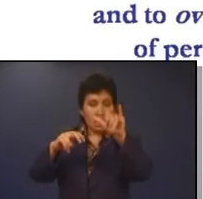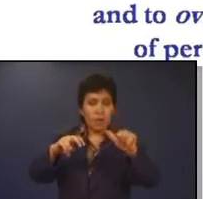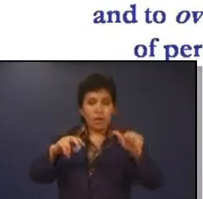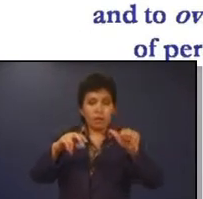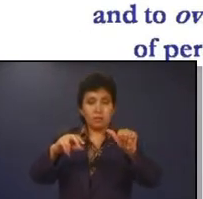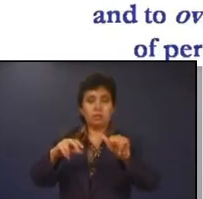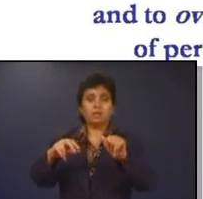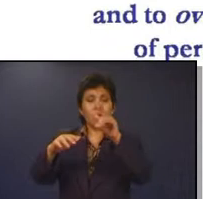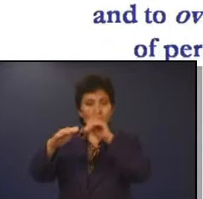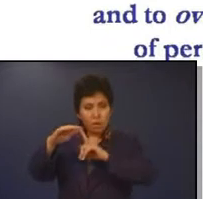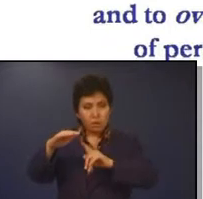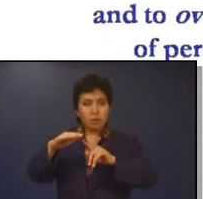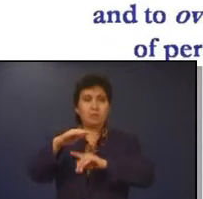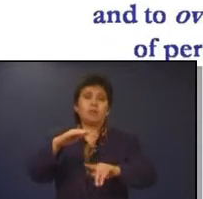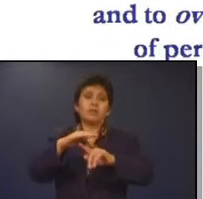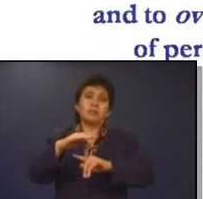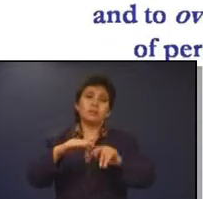to underestimate